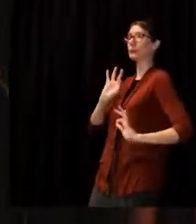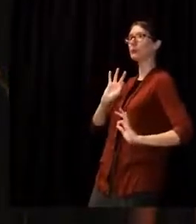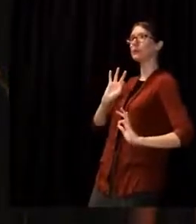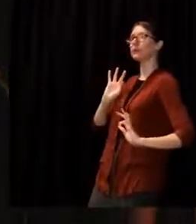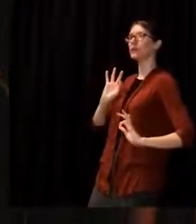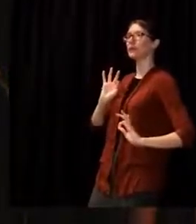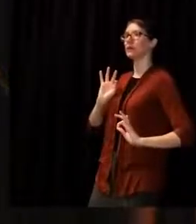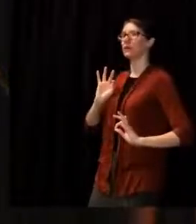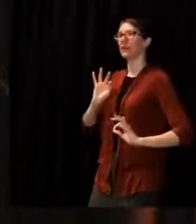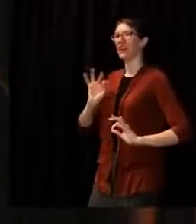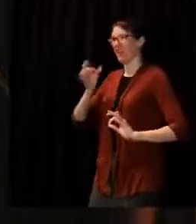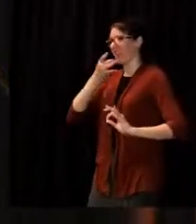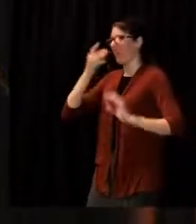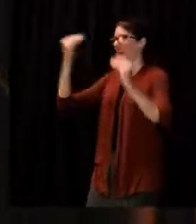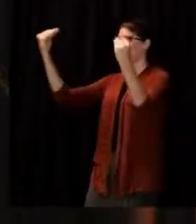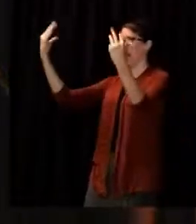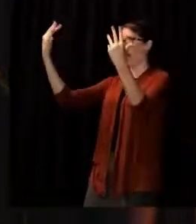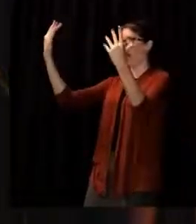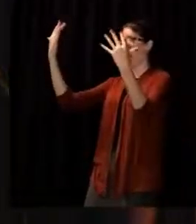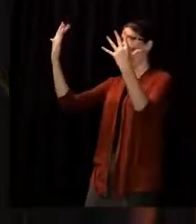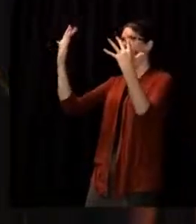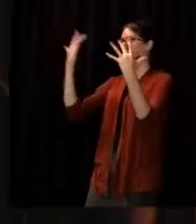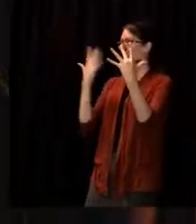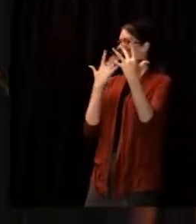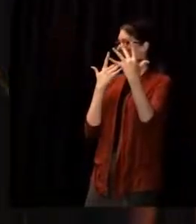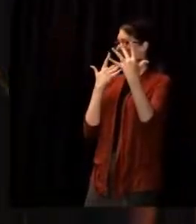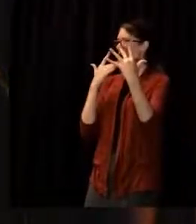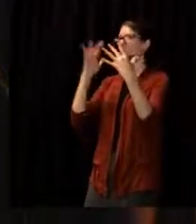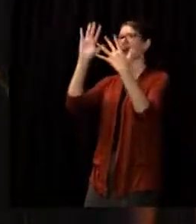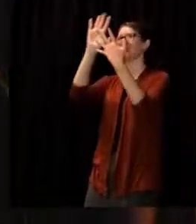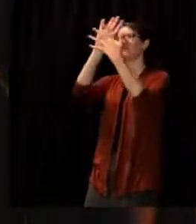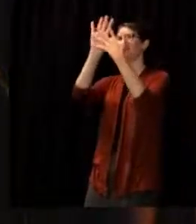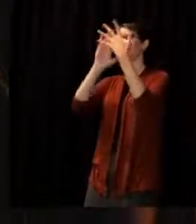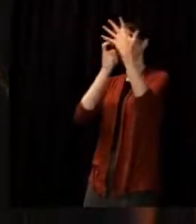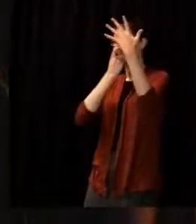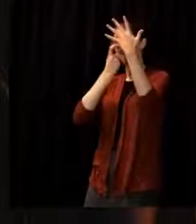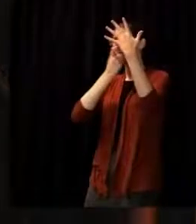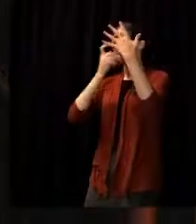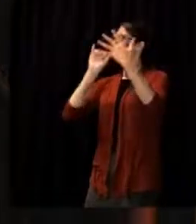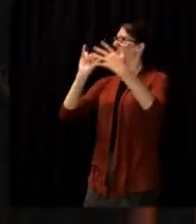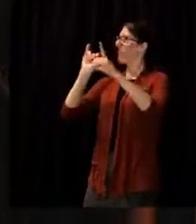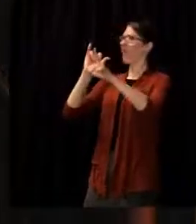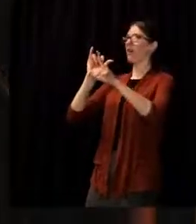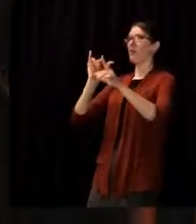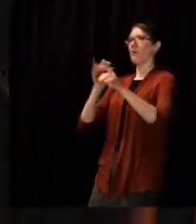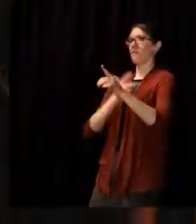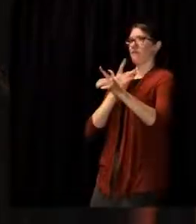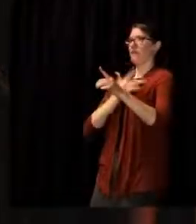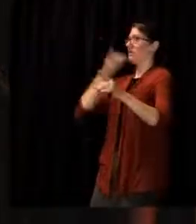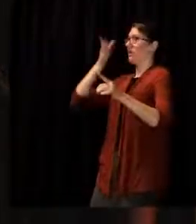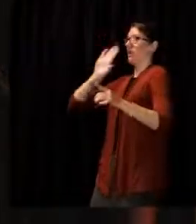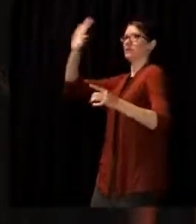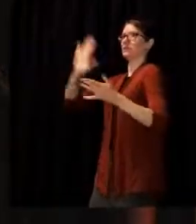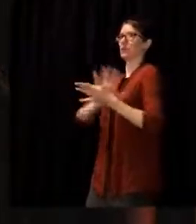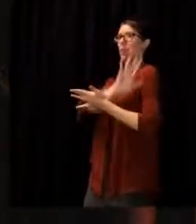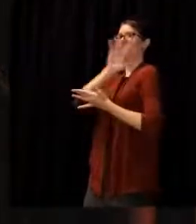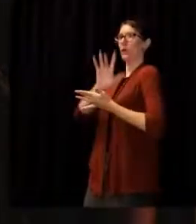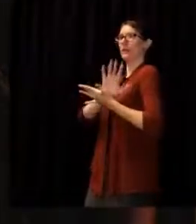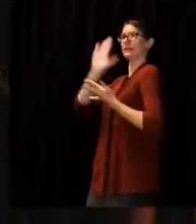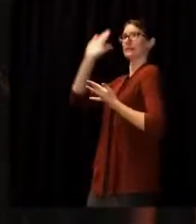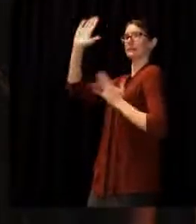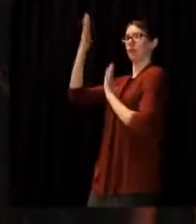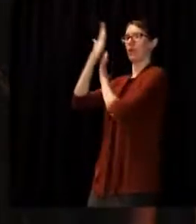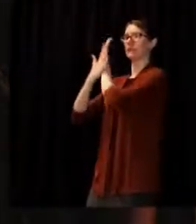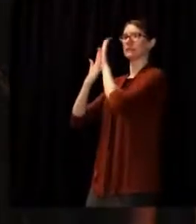that when you saw the light coming through the stained glass, there was a sense of glory, and God is light, and feel his presence. Now, those things